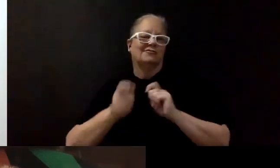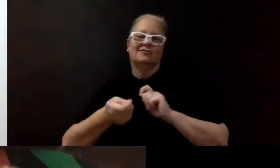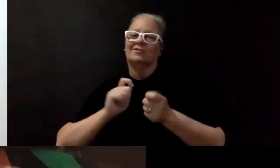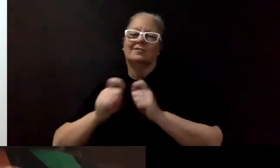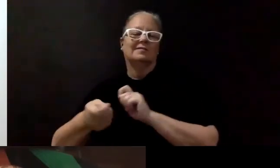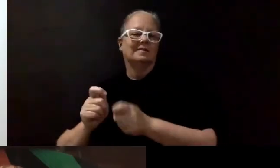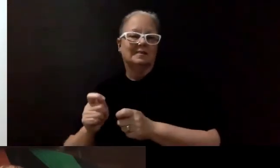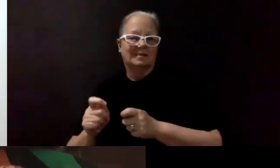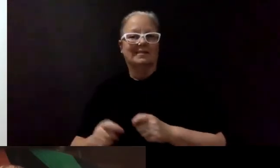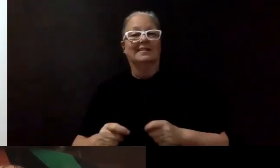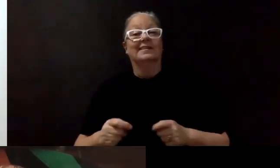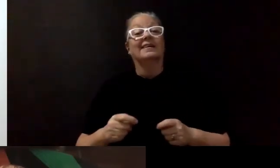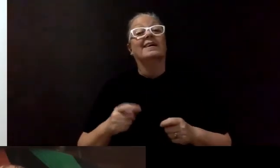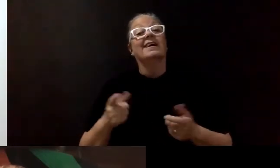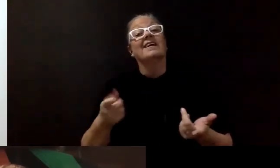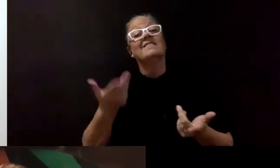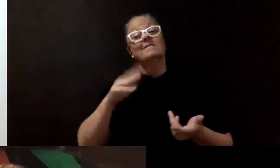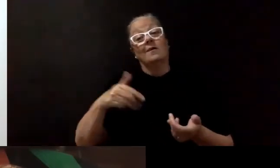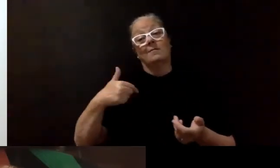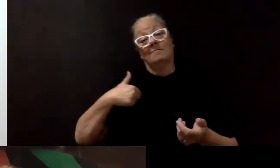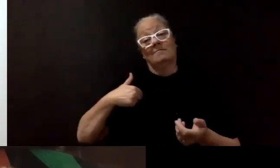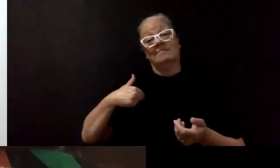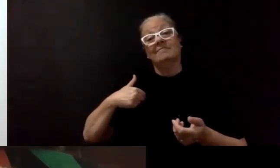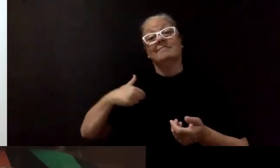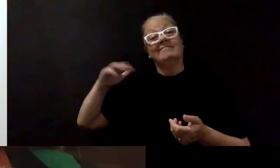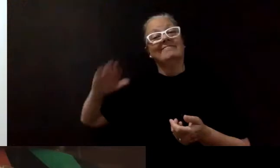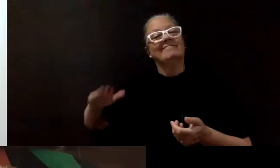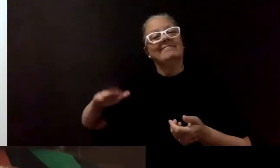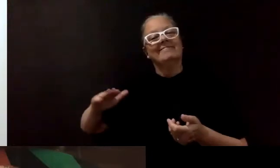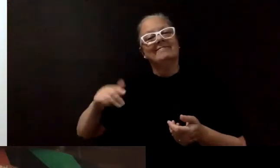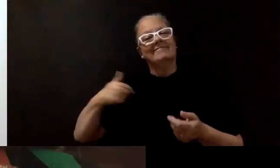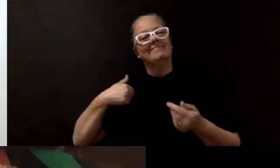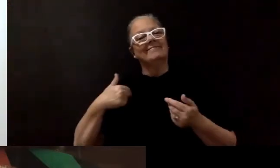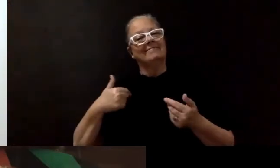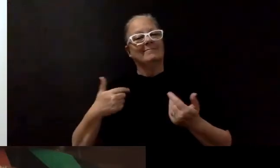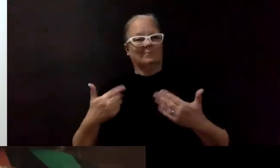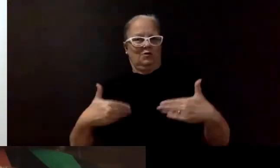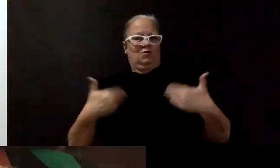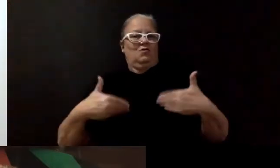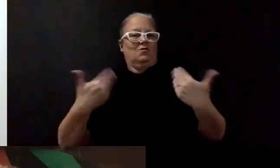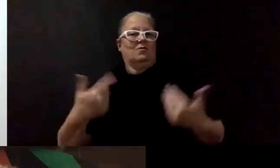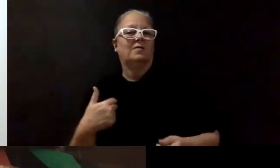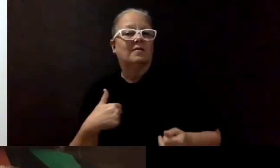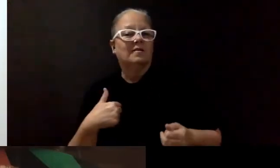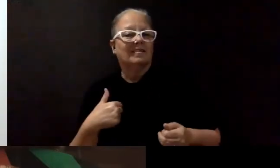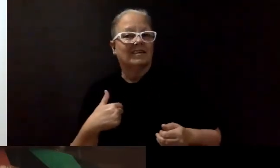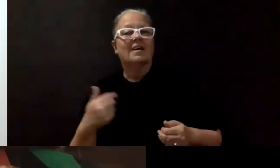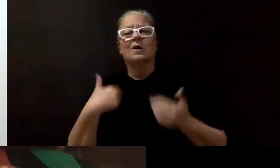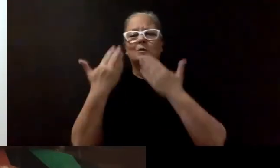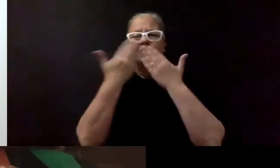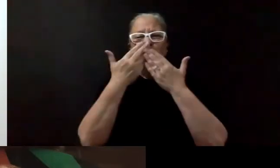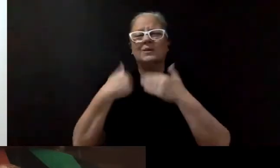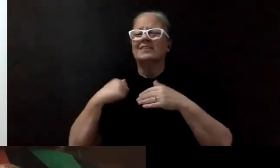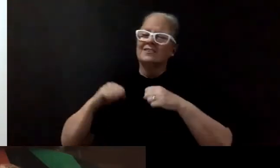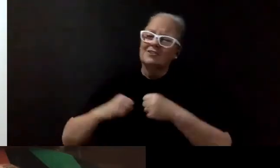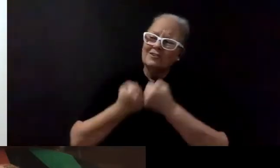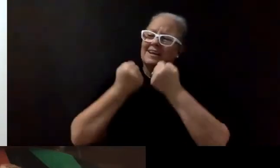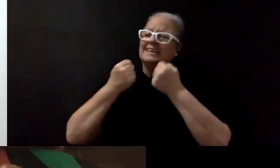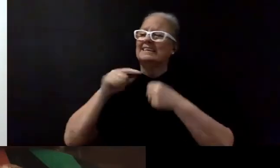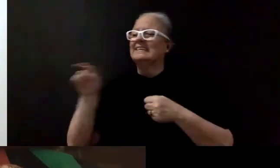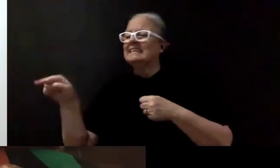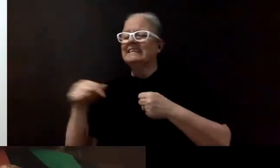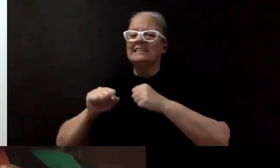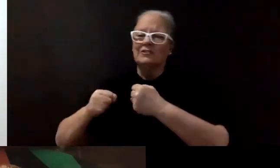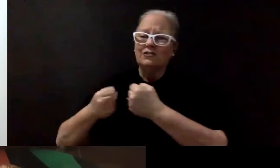person and going through the challenges that I did when I was in school. And in my high